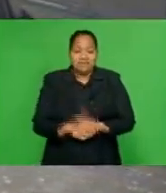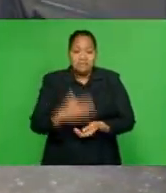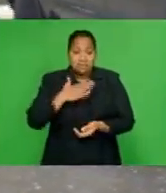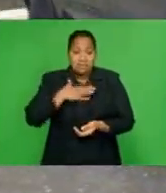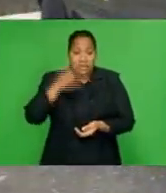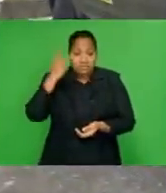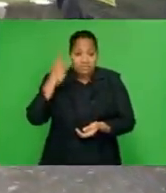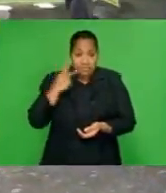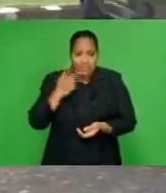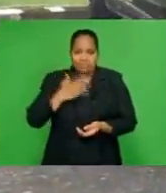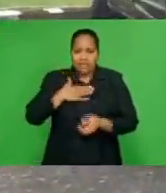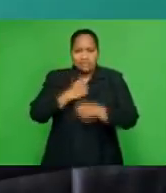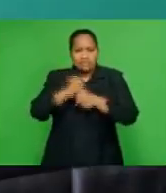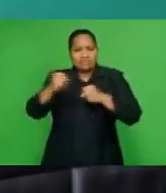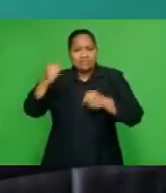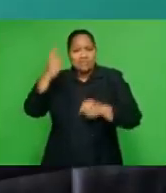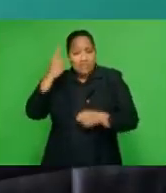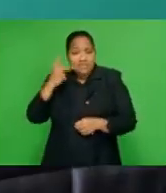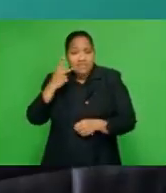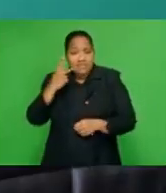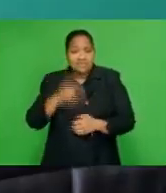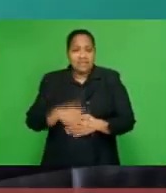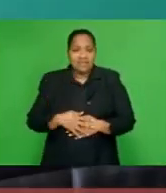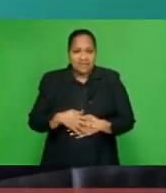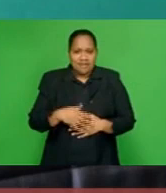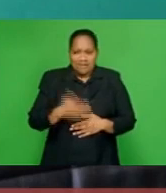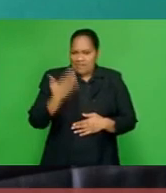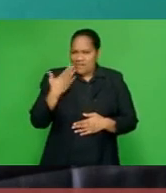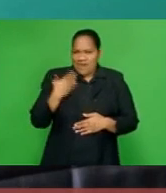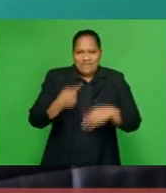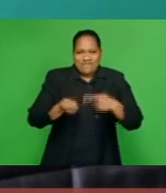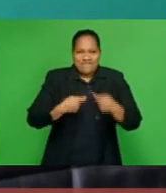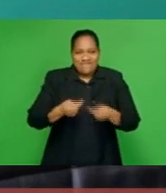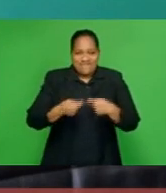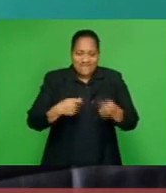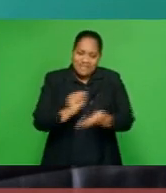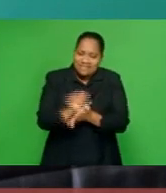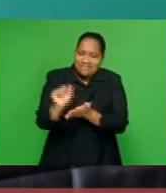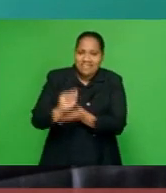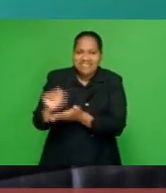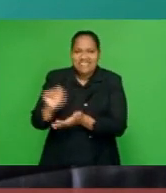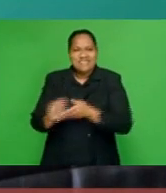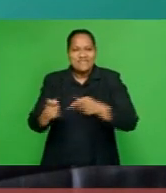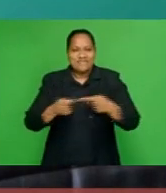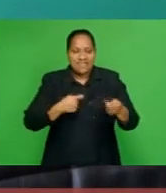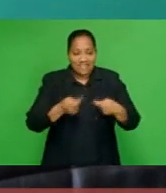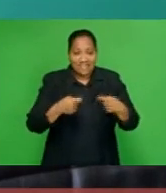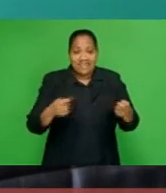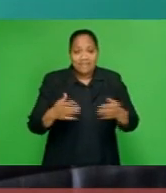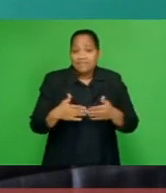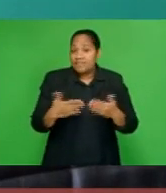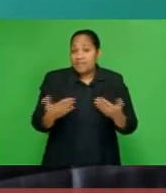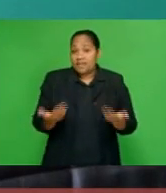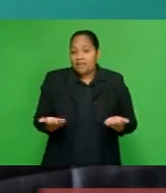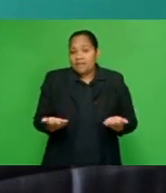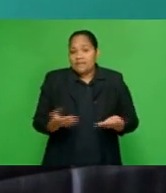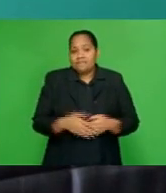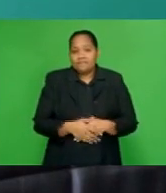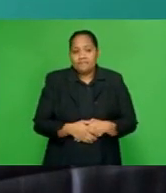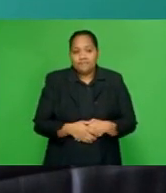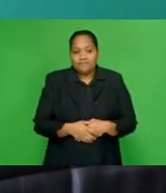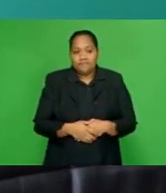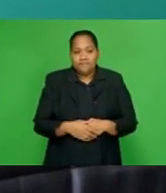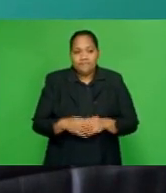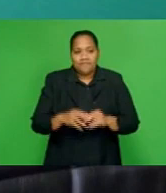and grandparents all were market vendors, and when I am the son in the